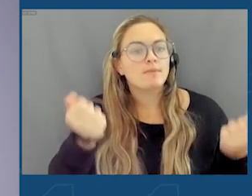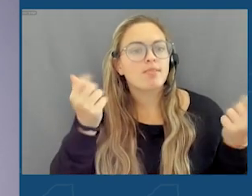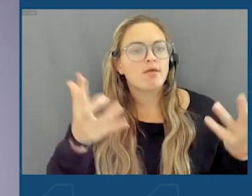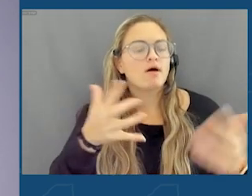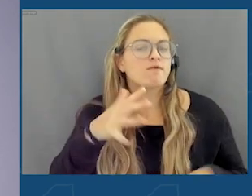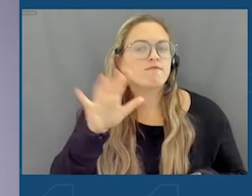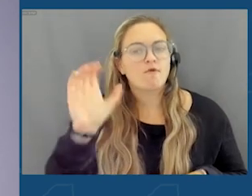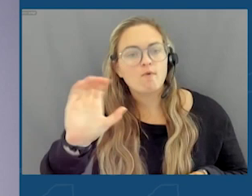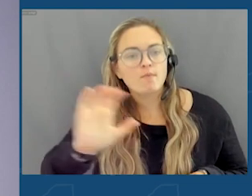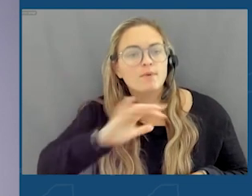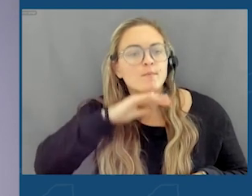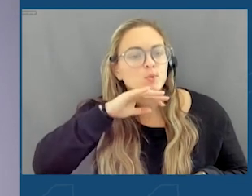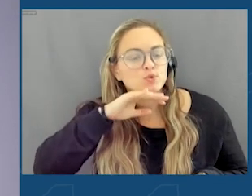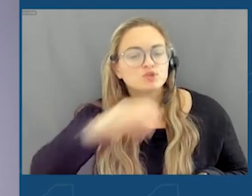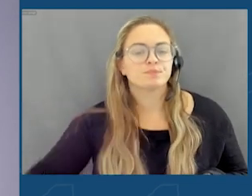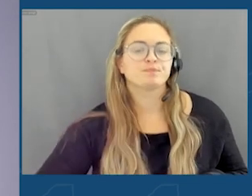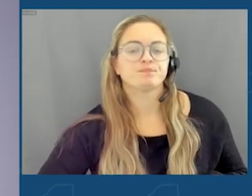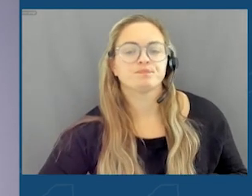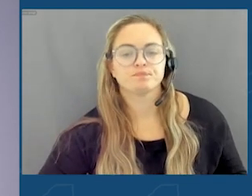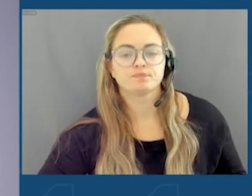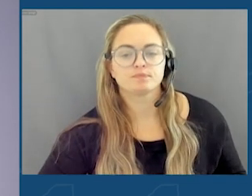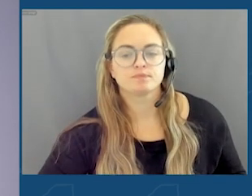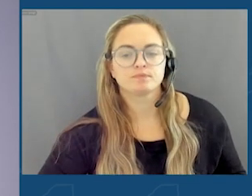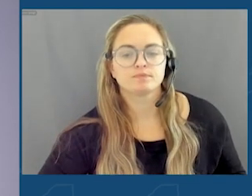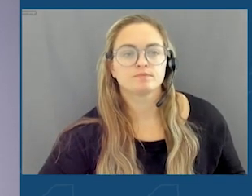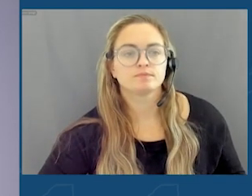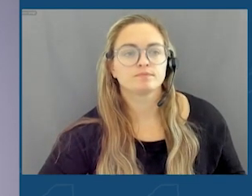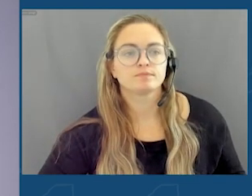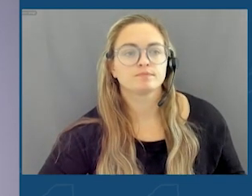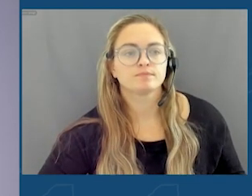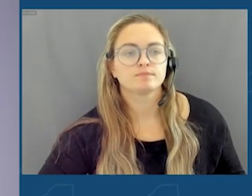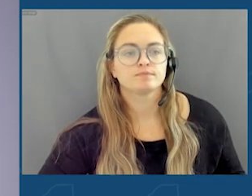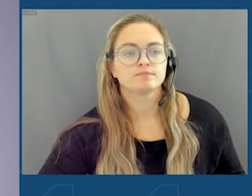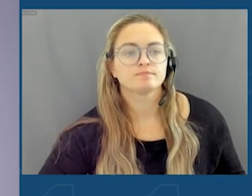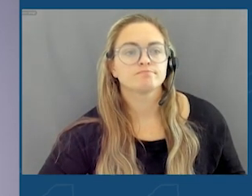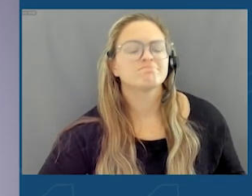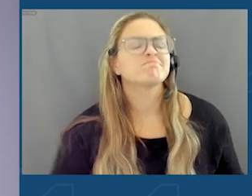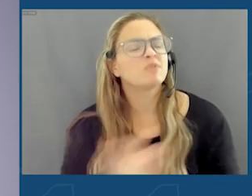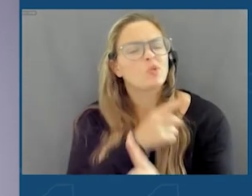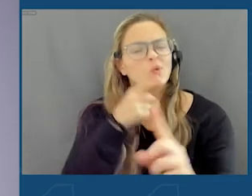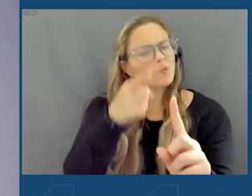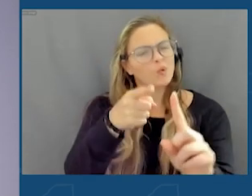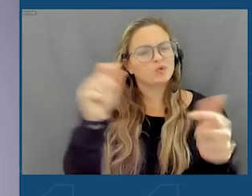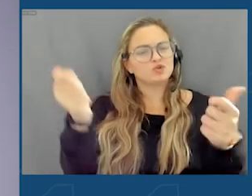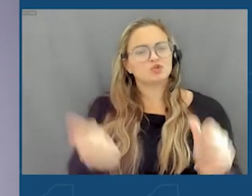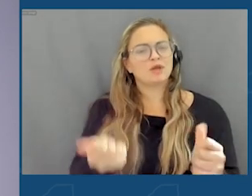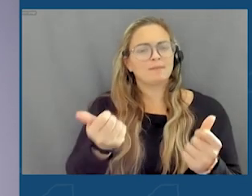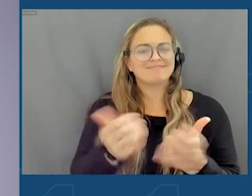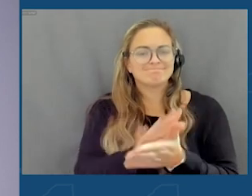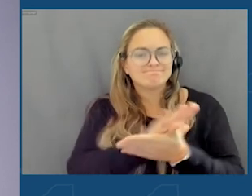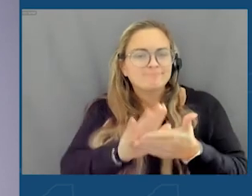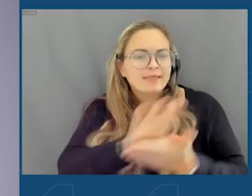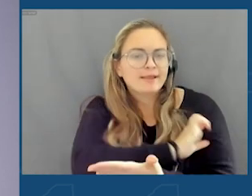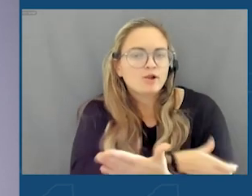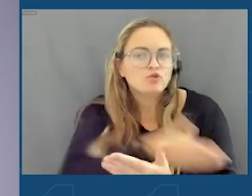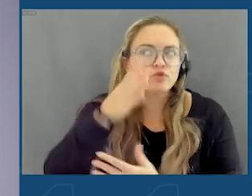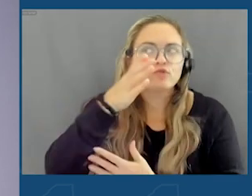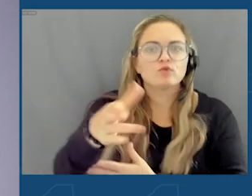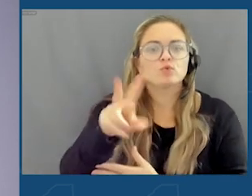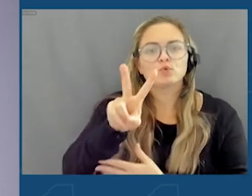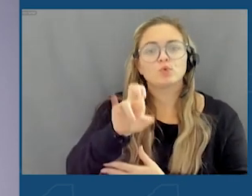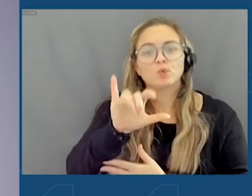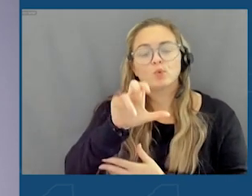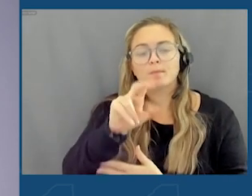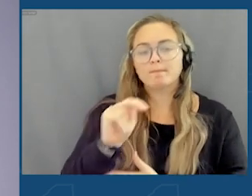it's also about shaping a clean energy future as we strive to do even more here. In New York, we have a goal of achieving 2 million climate-friendly homes